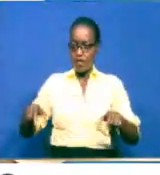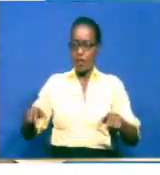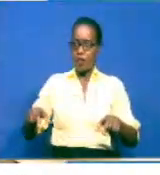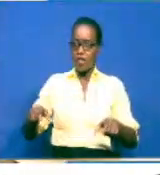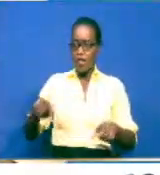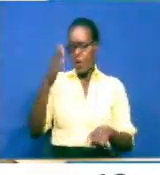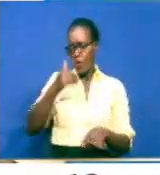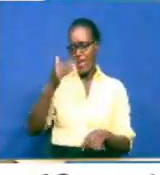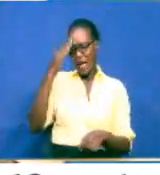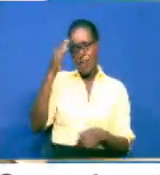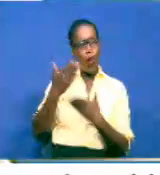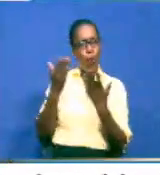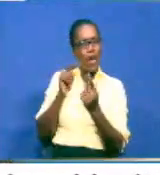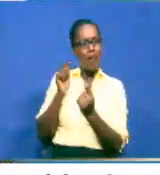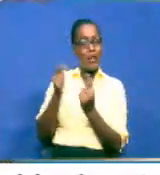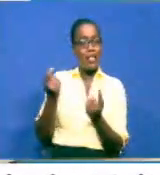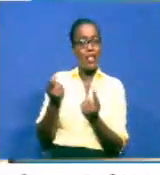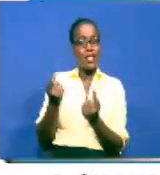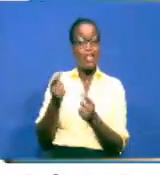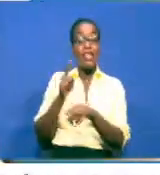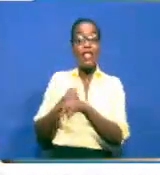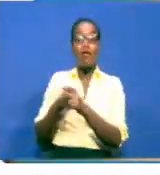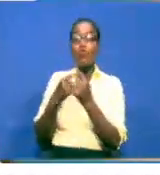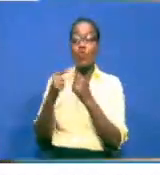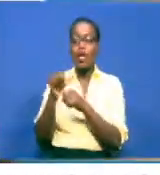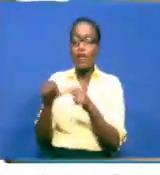really pinches yes. most. Because yes. sometimes when you talk about,